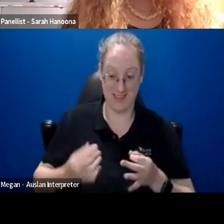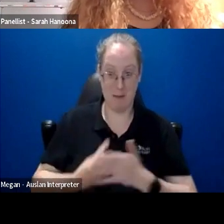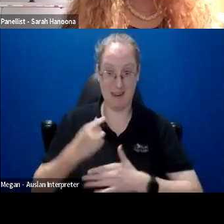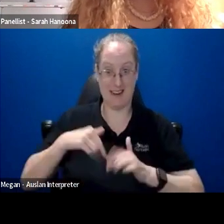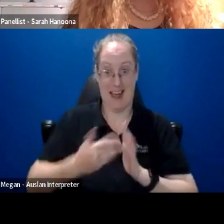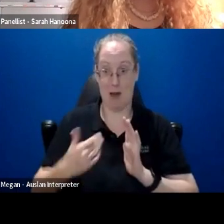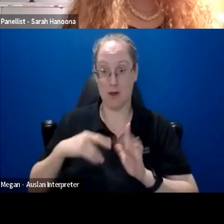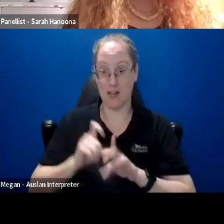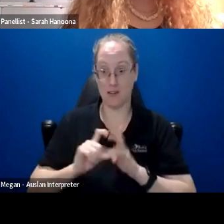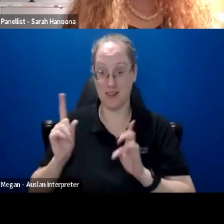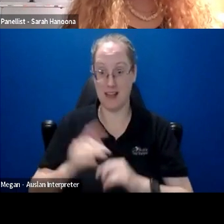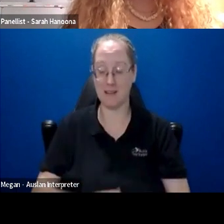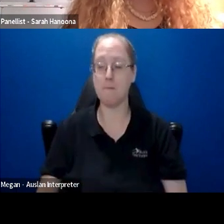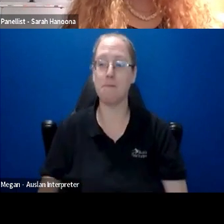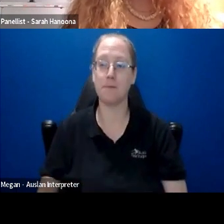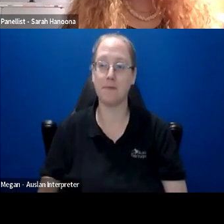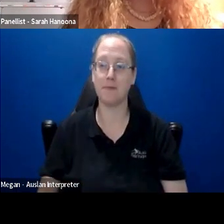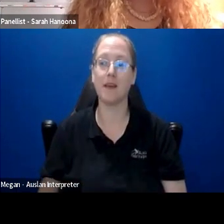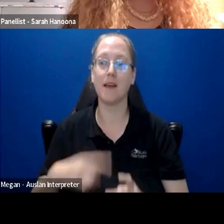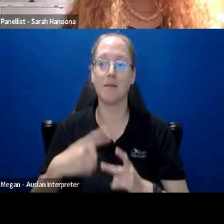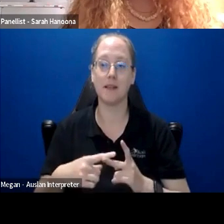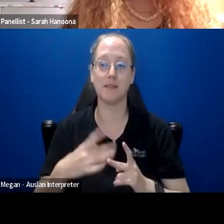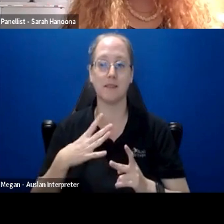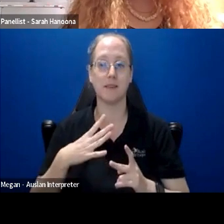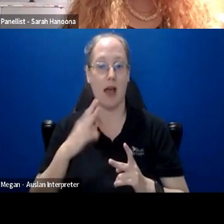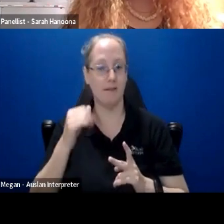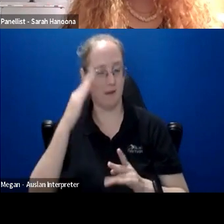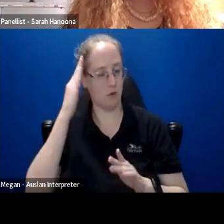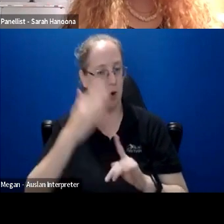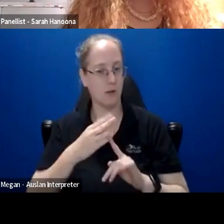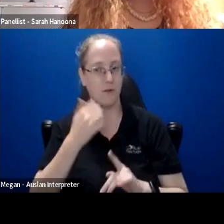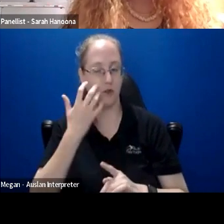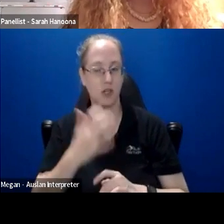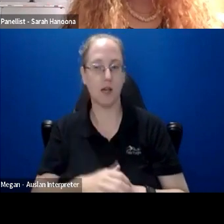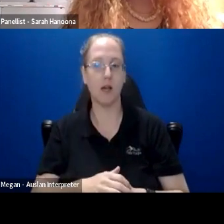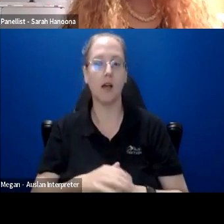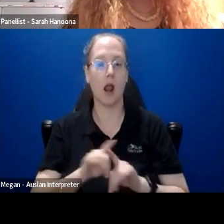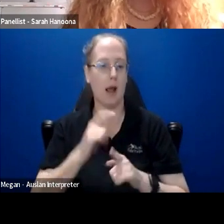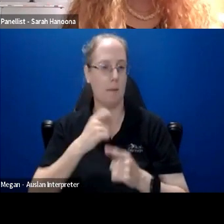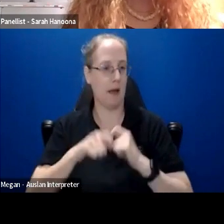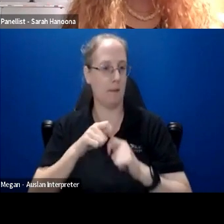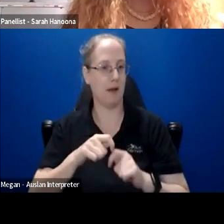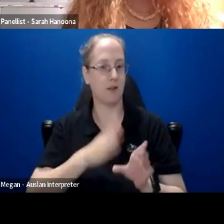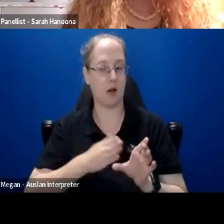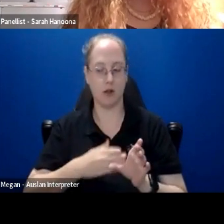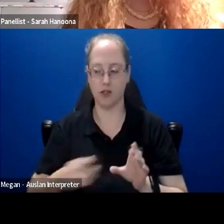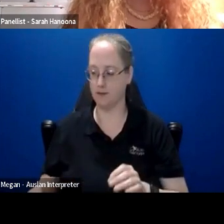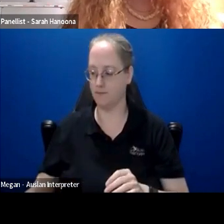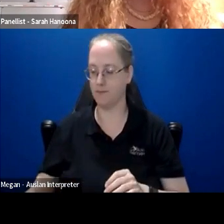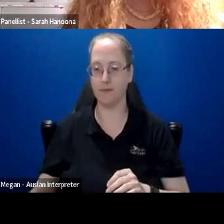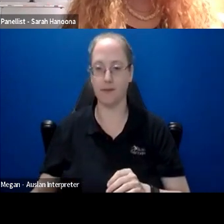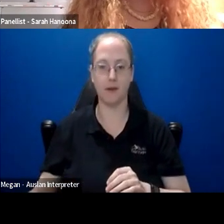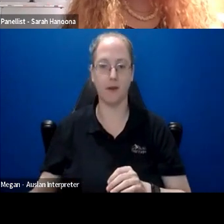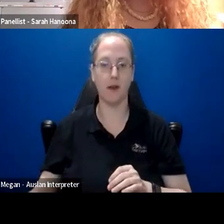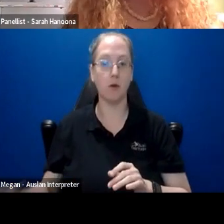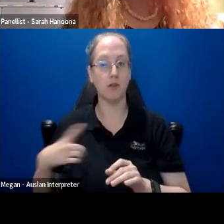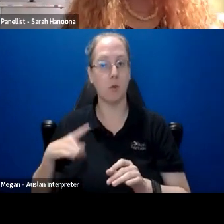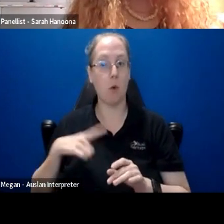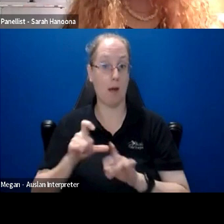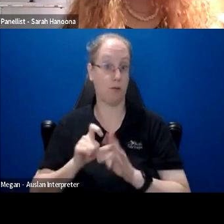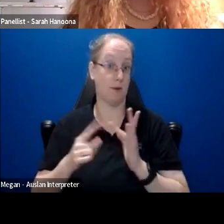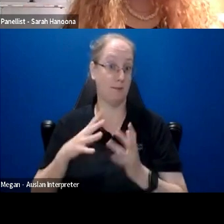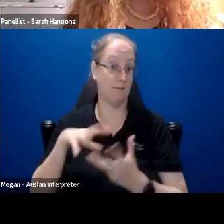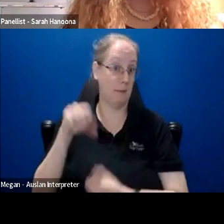And of course, I do have some goals for the future, like becoming a psychologist, which is the reason I'm doing Bachelor of